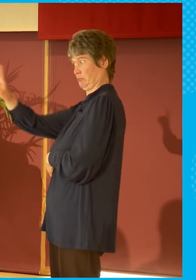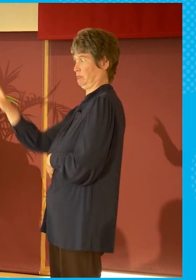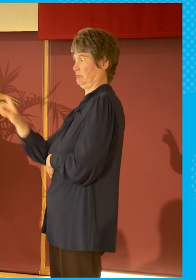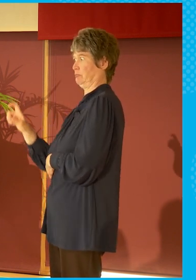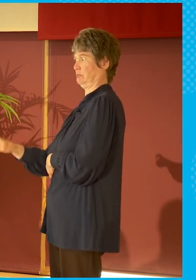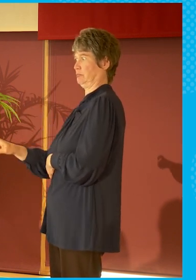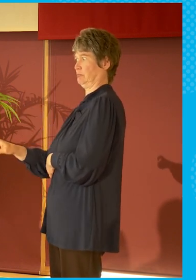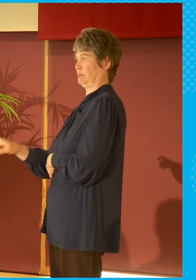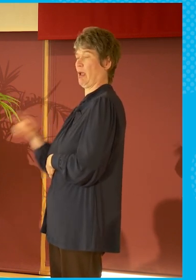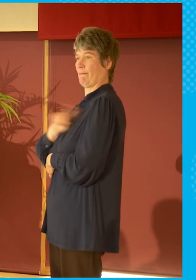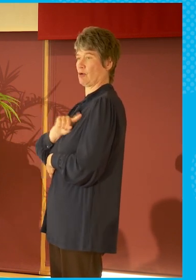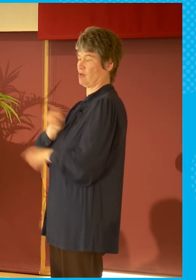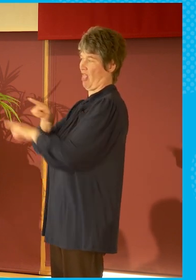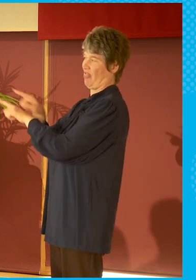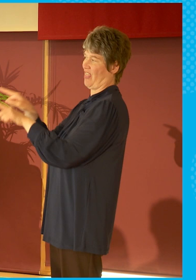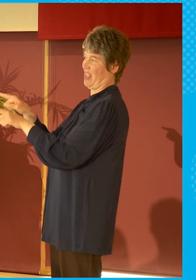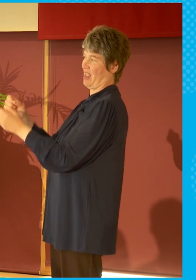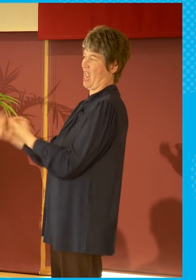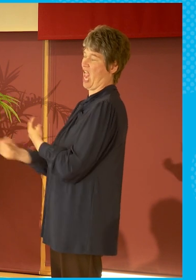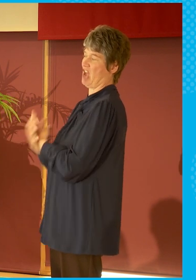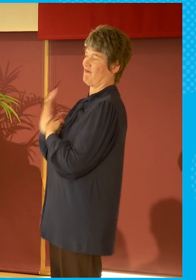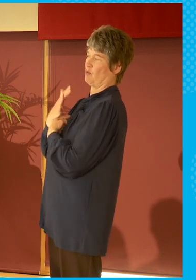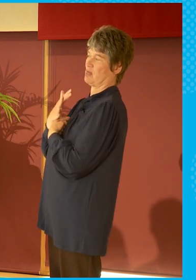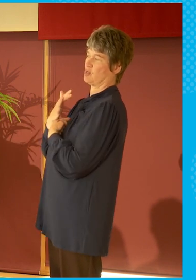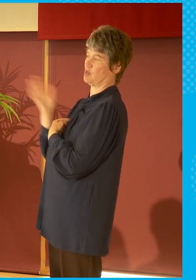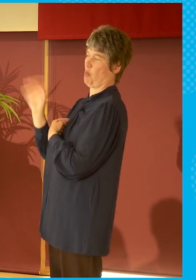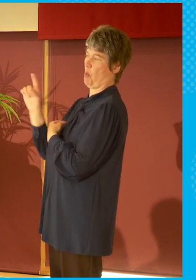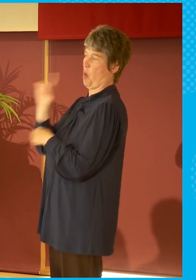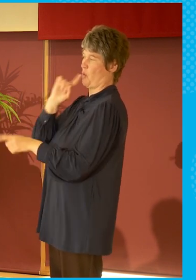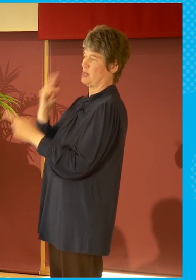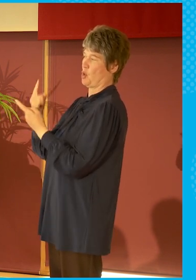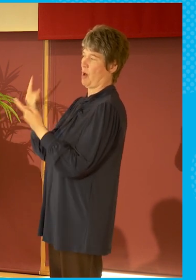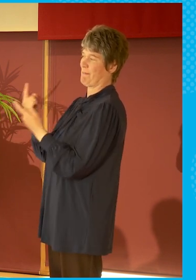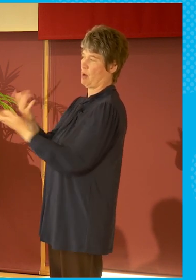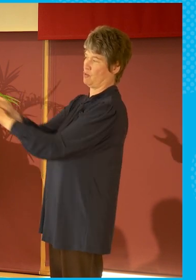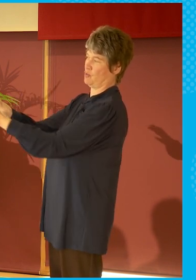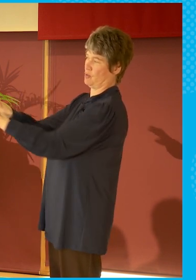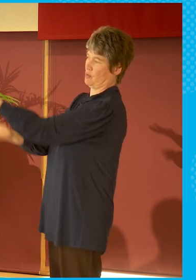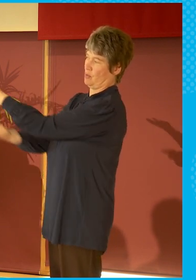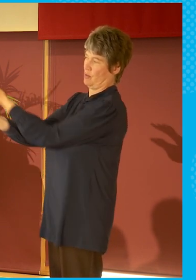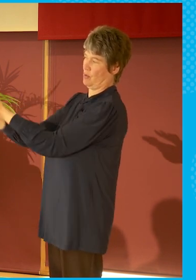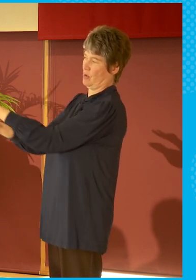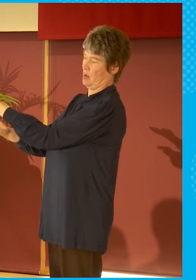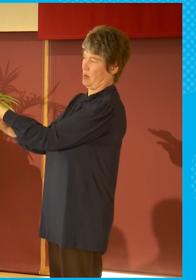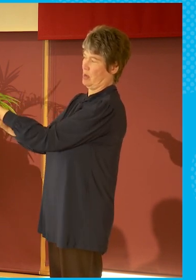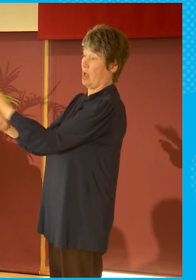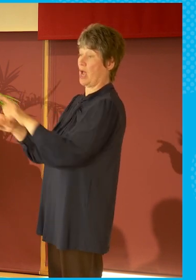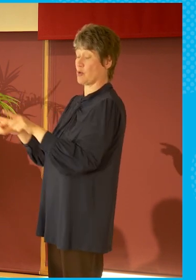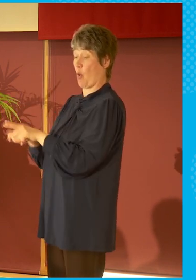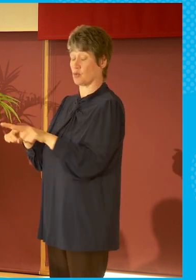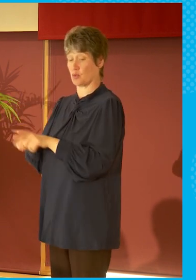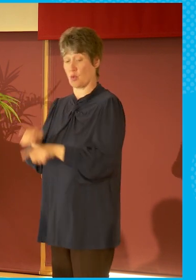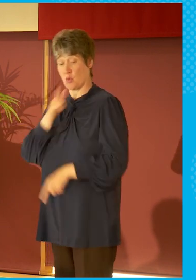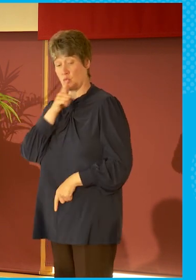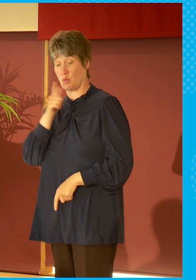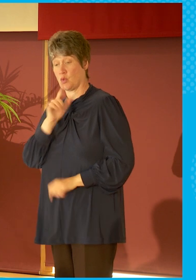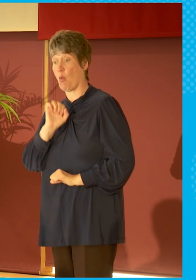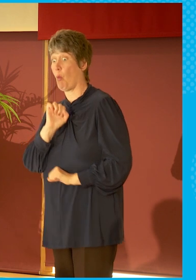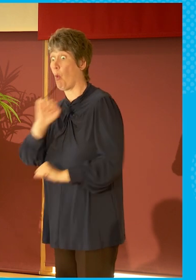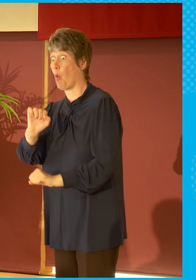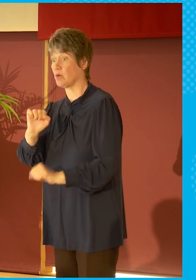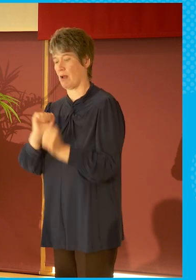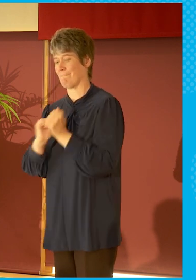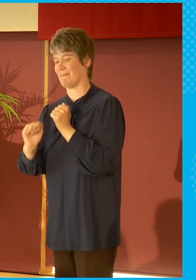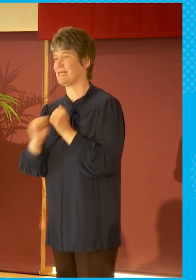influence what is said about them and also the interests of the owners of media and the extent to which